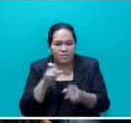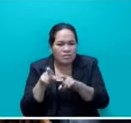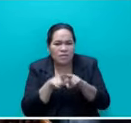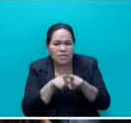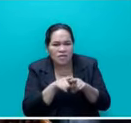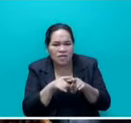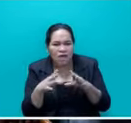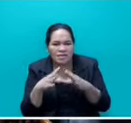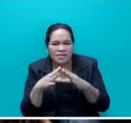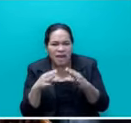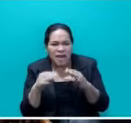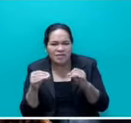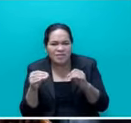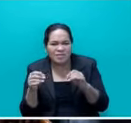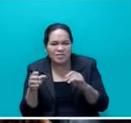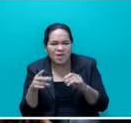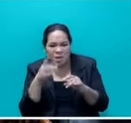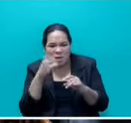offense.